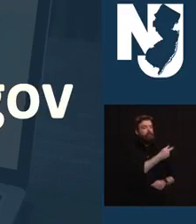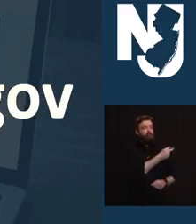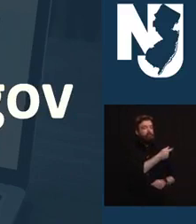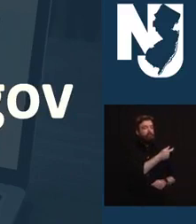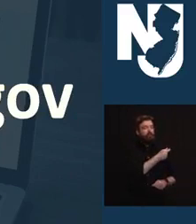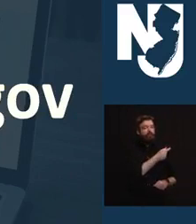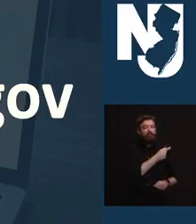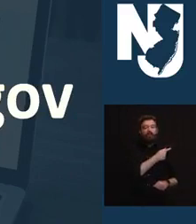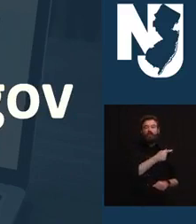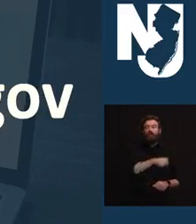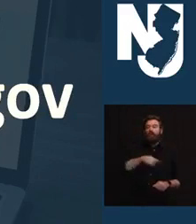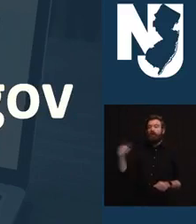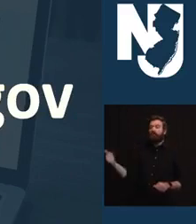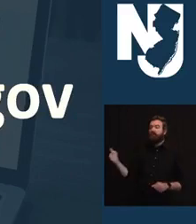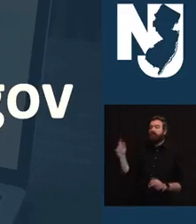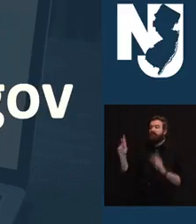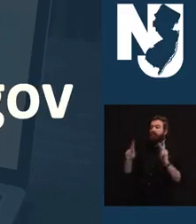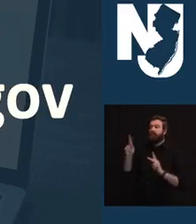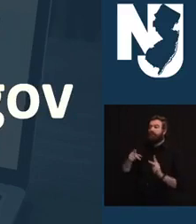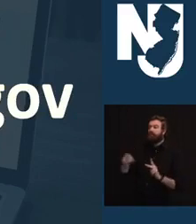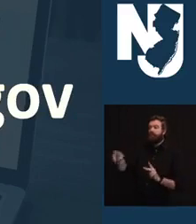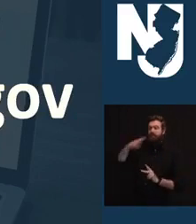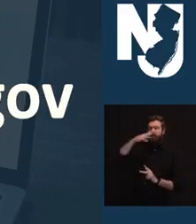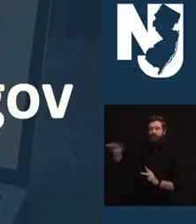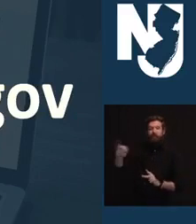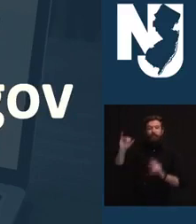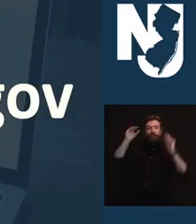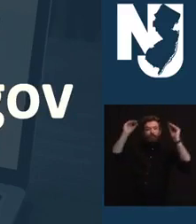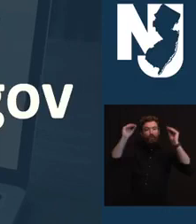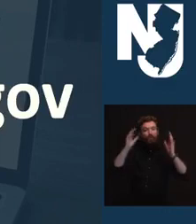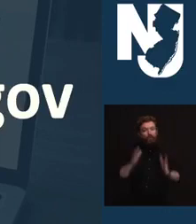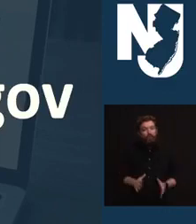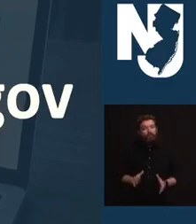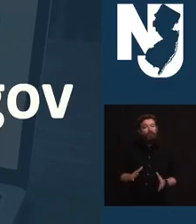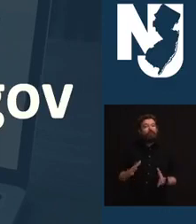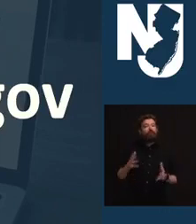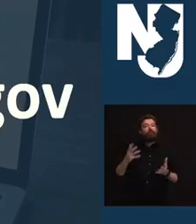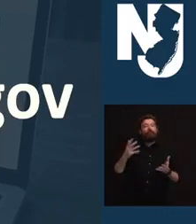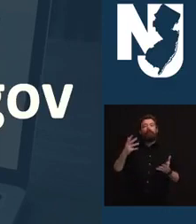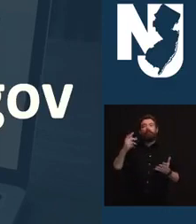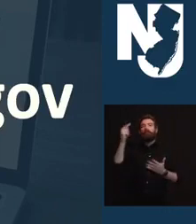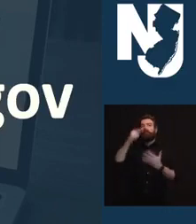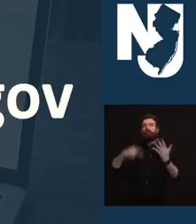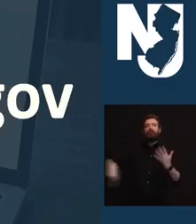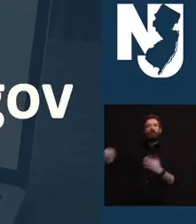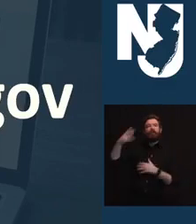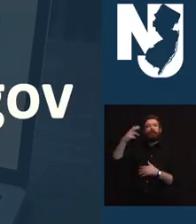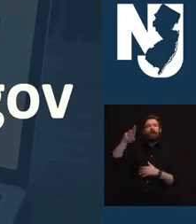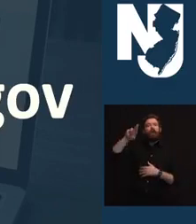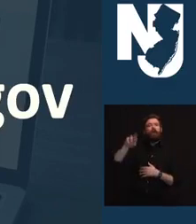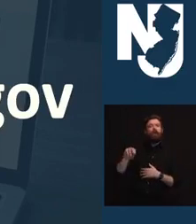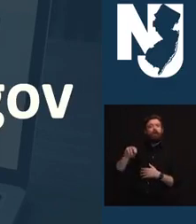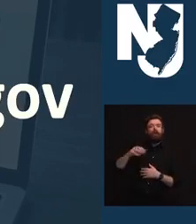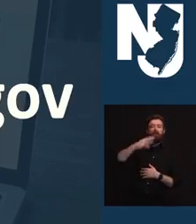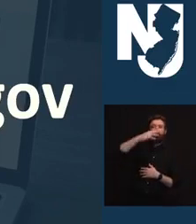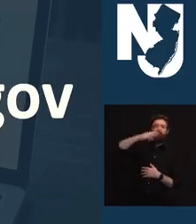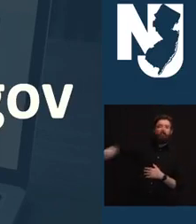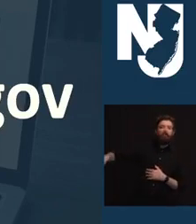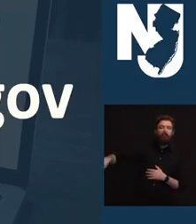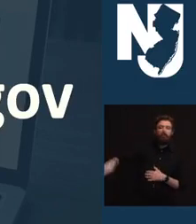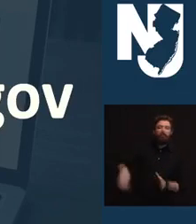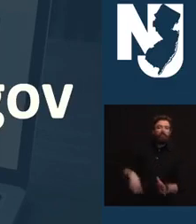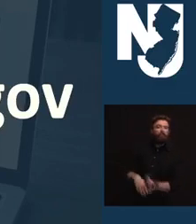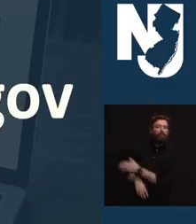up apples and oranges for the sake of a quick headline, frankly, or taking a cheap shot. First of all, we got to remember that at the